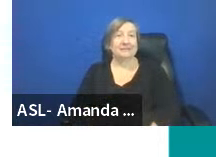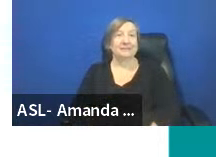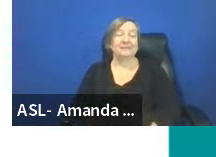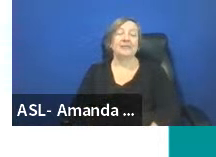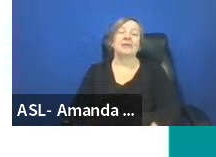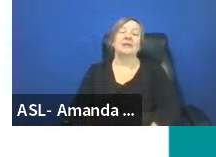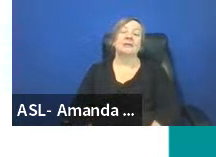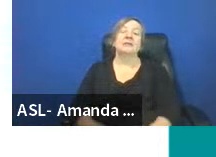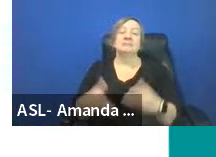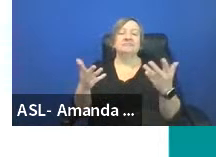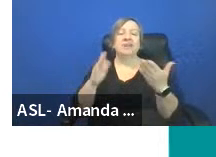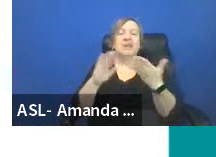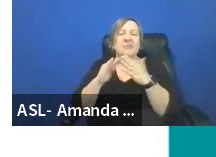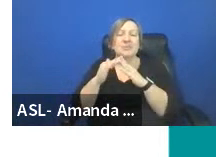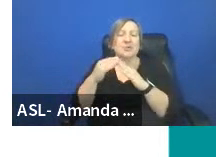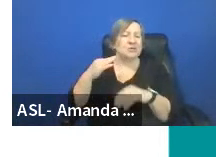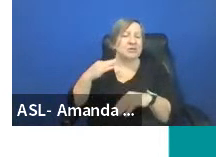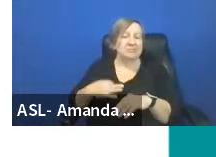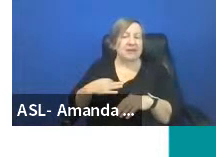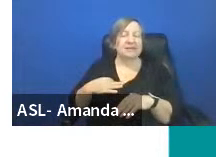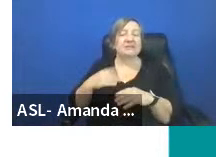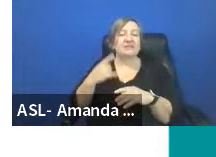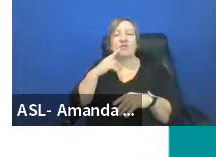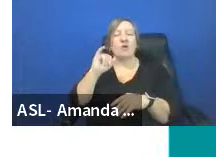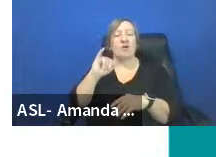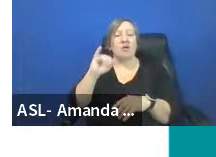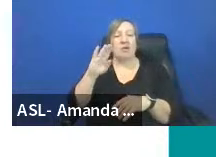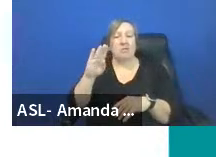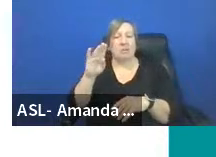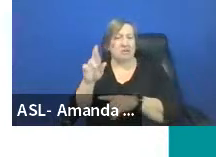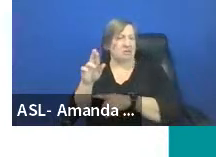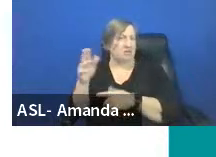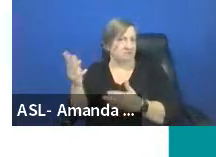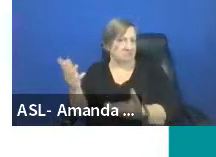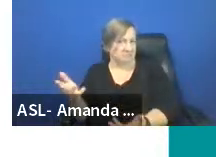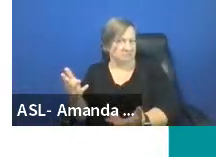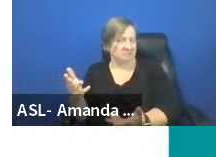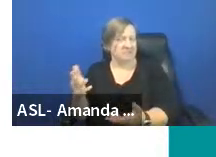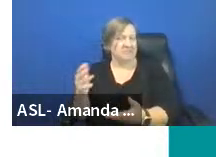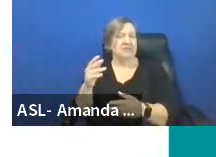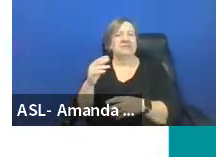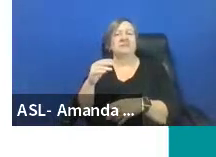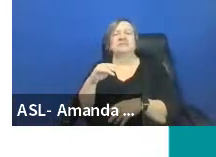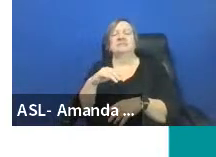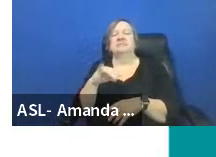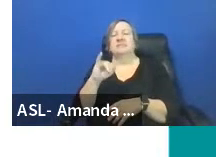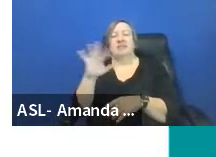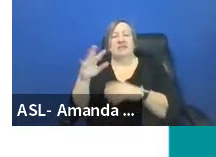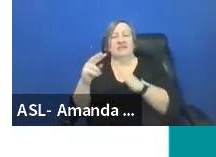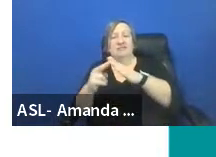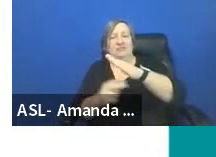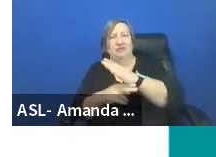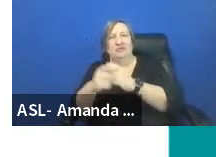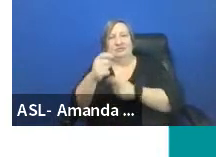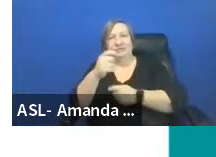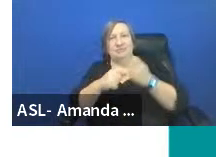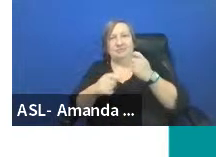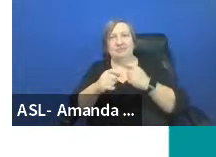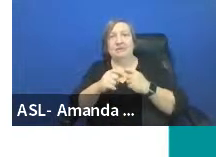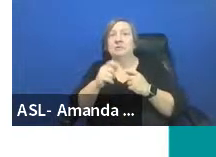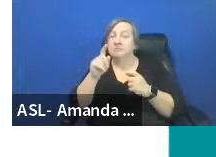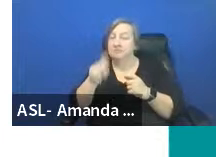So what are community benefits on the Interstate Bridge Replacement Program? So they will be developed with extensive community